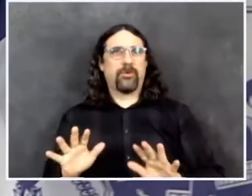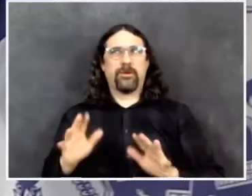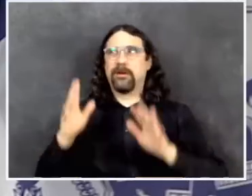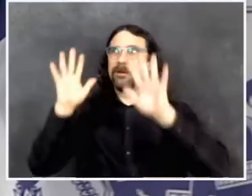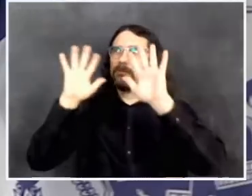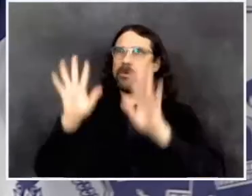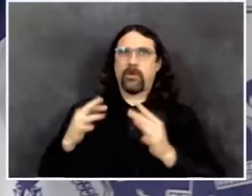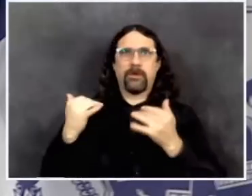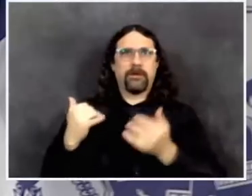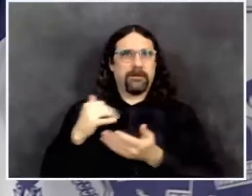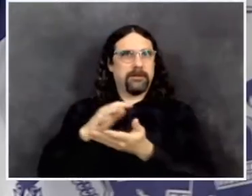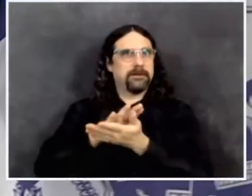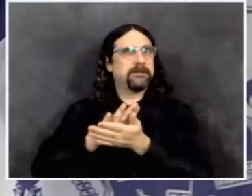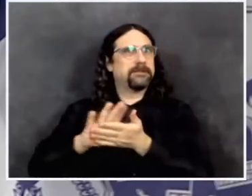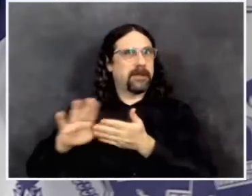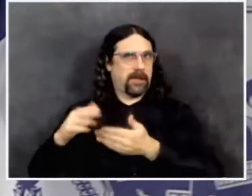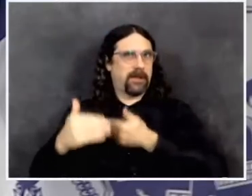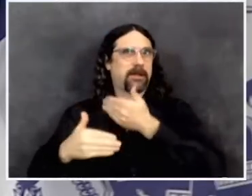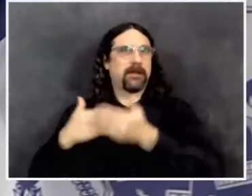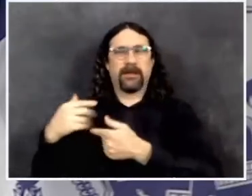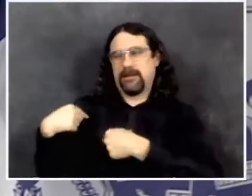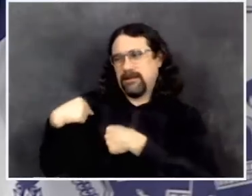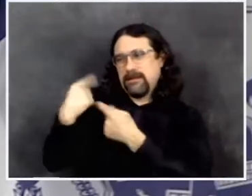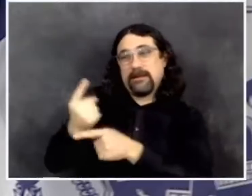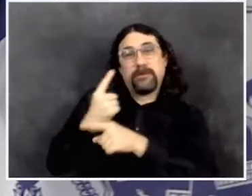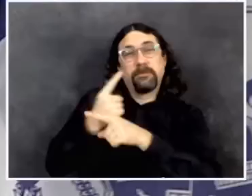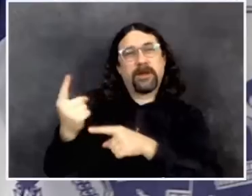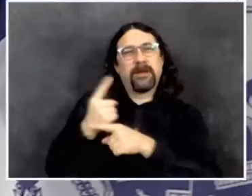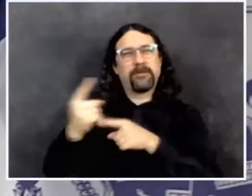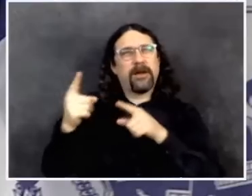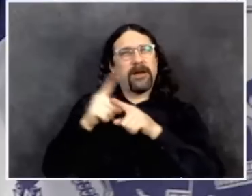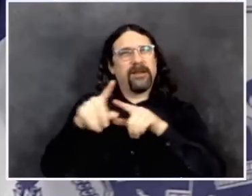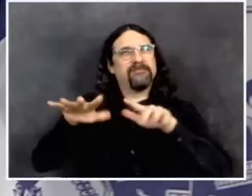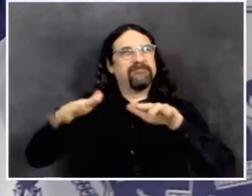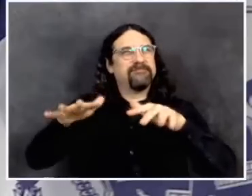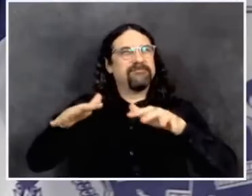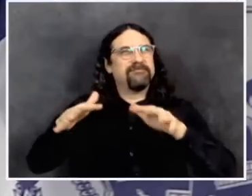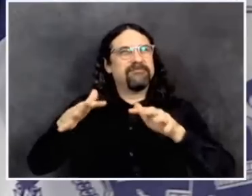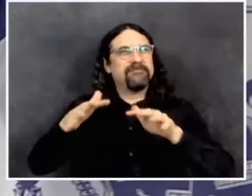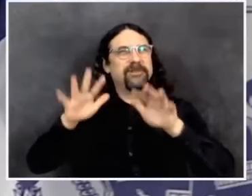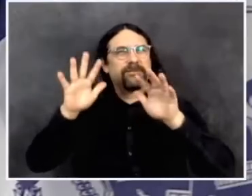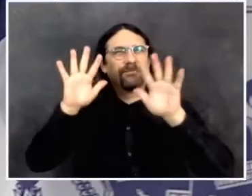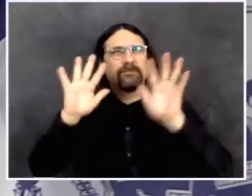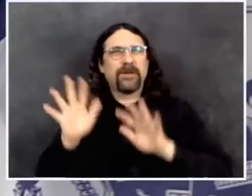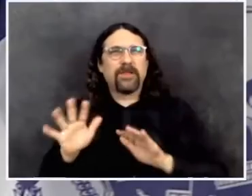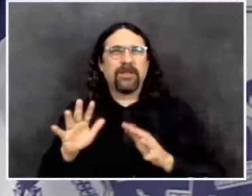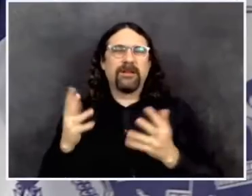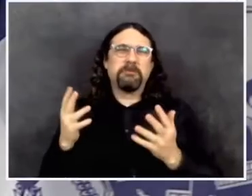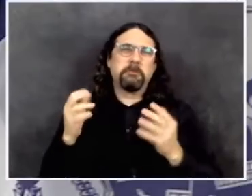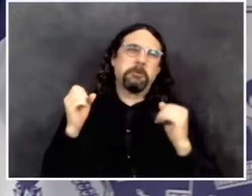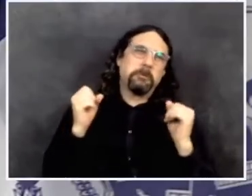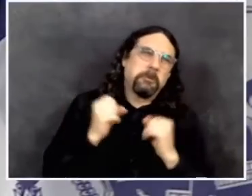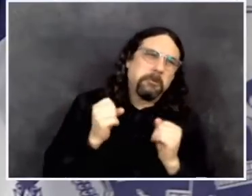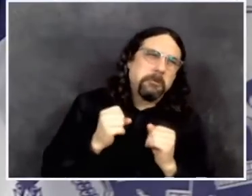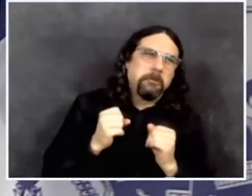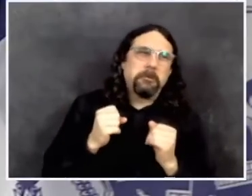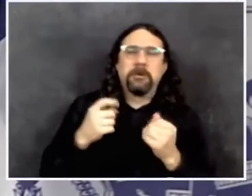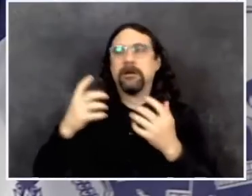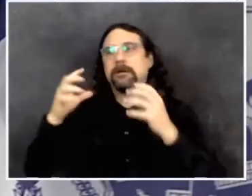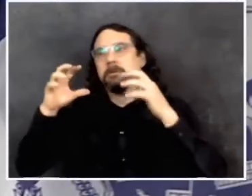been a lot of times cold and rainy, but now we are starting to see a change. And it's something